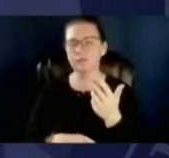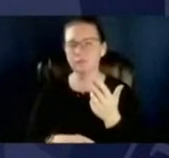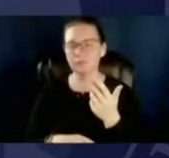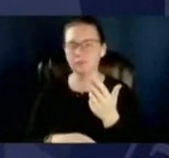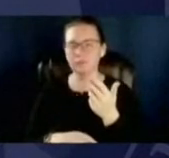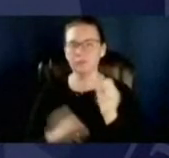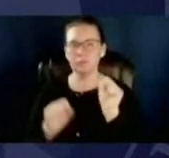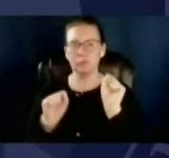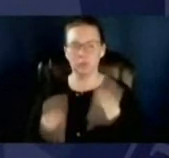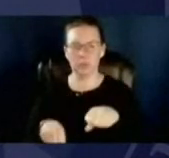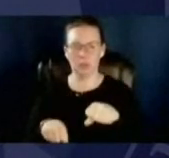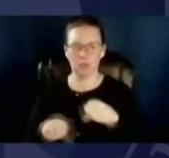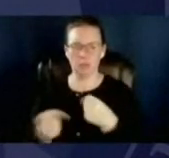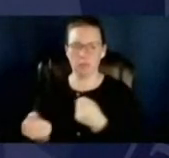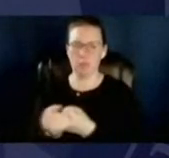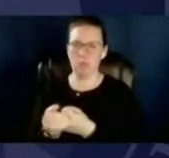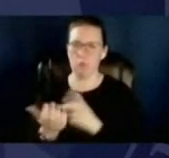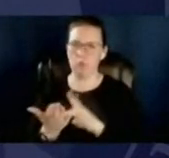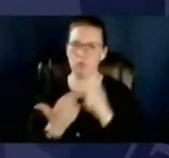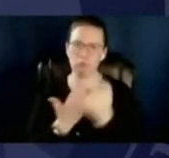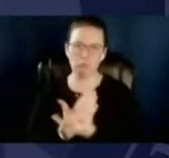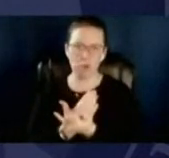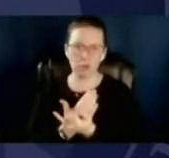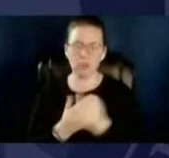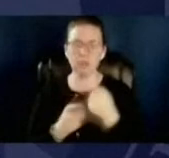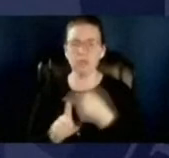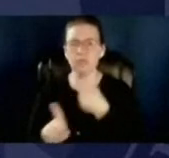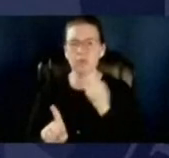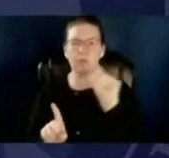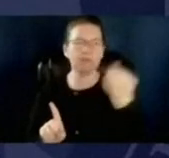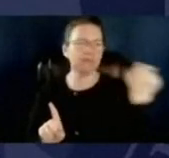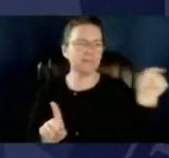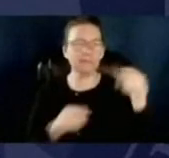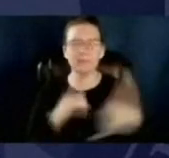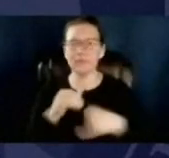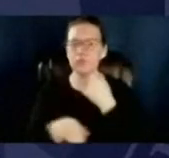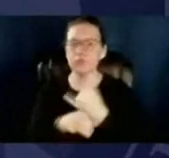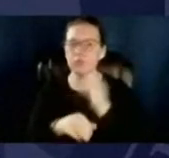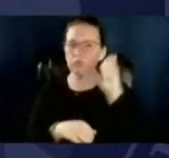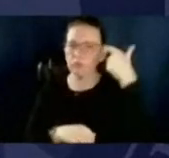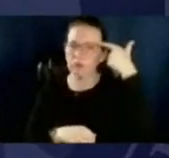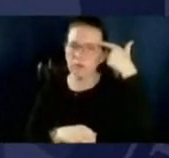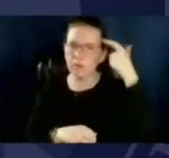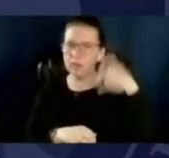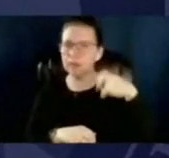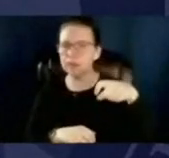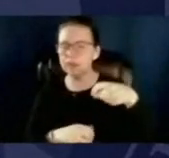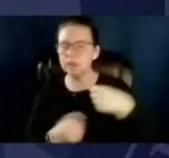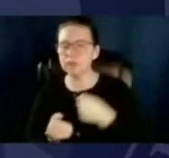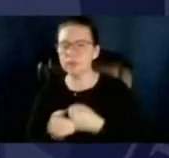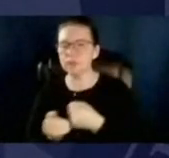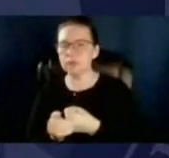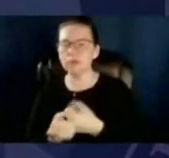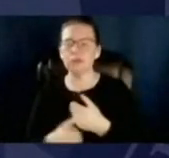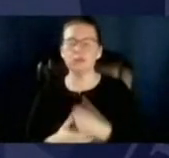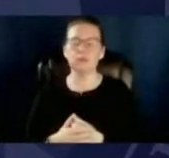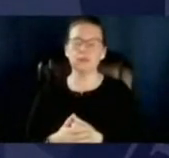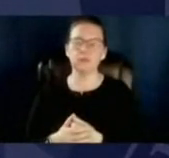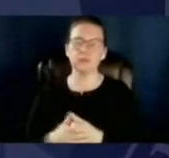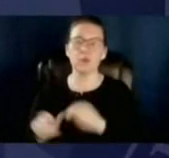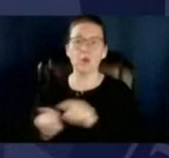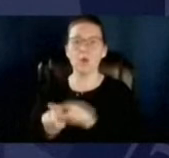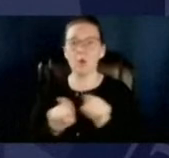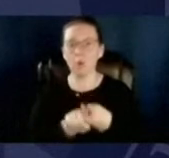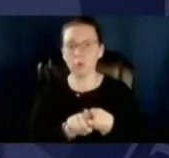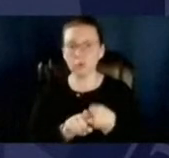to projects that come from a government, a national government, but also